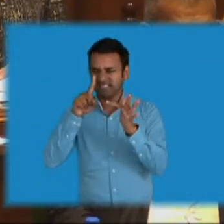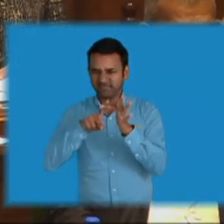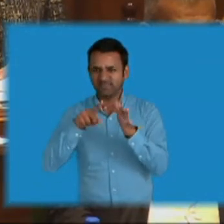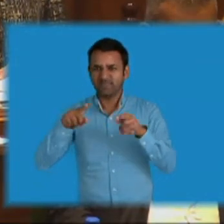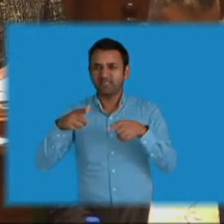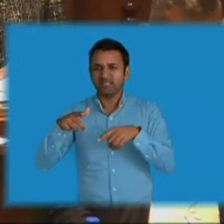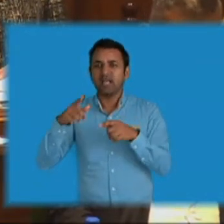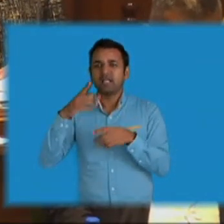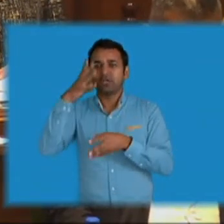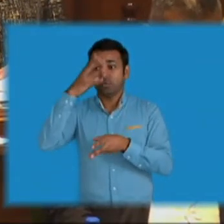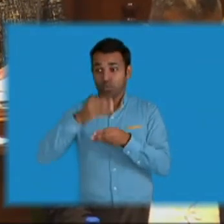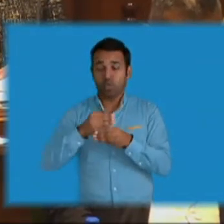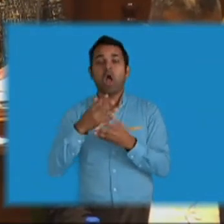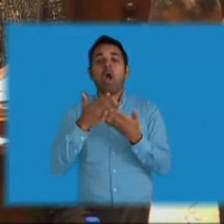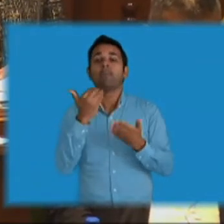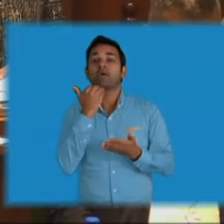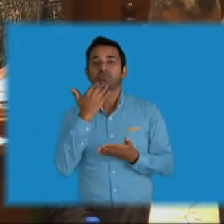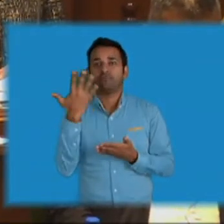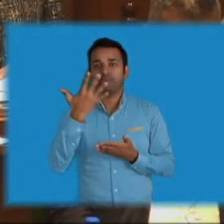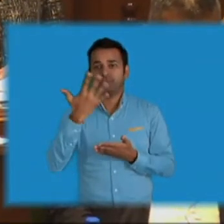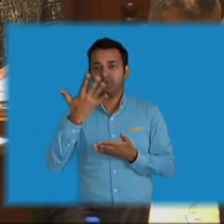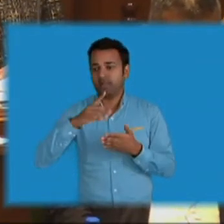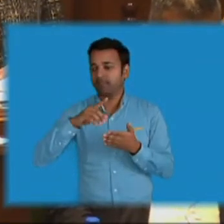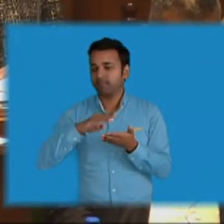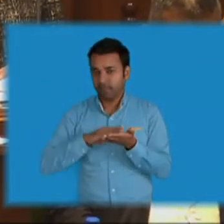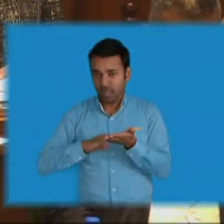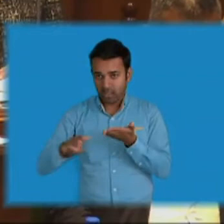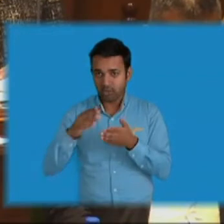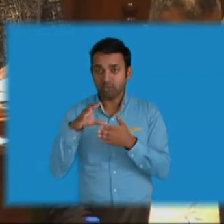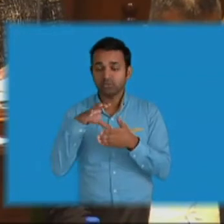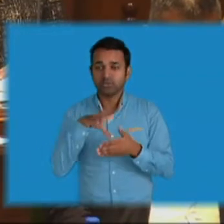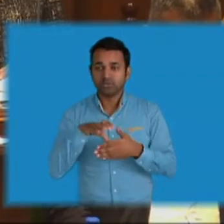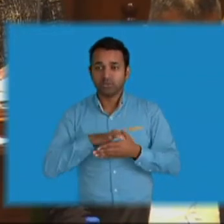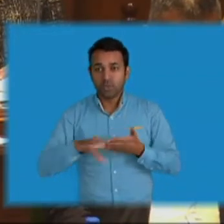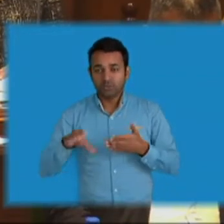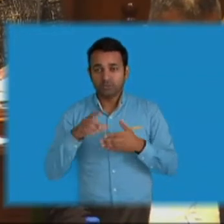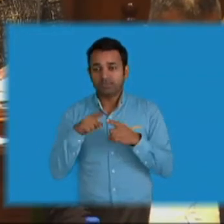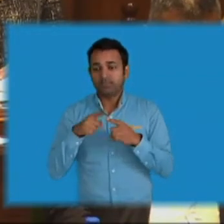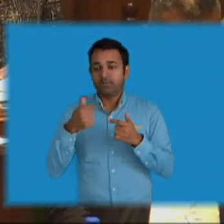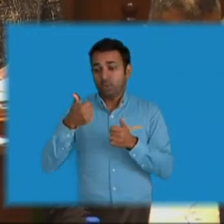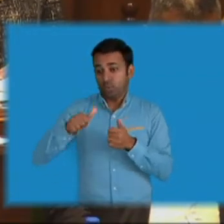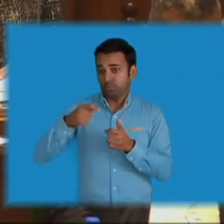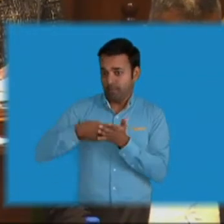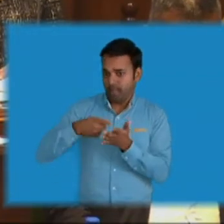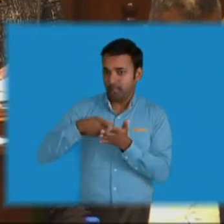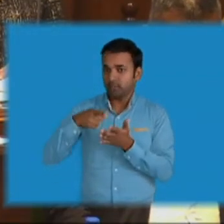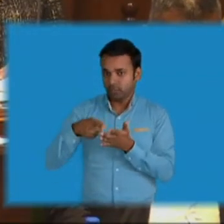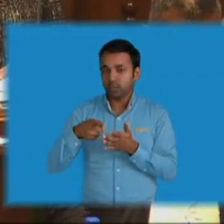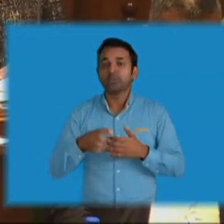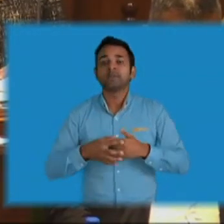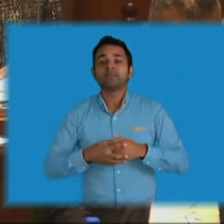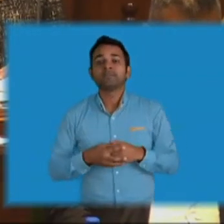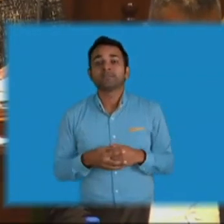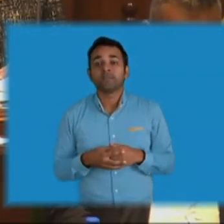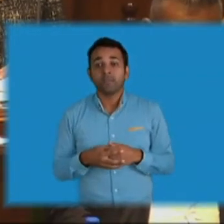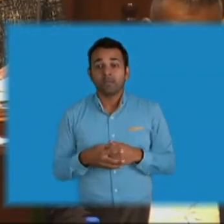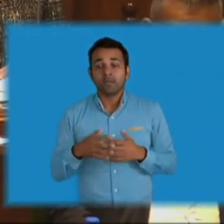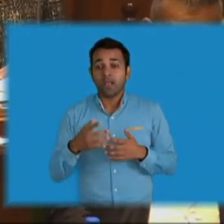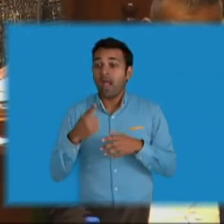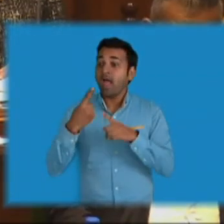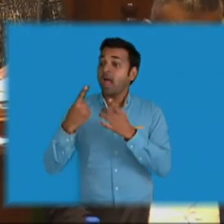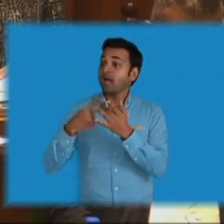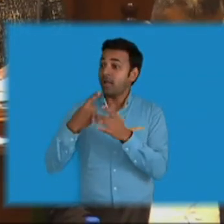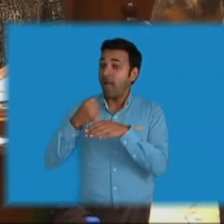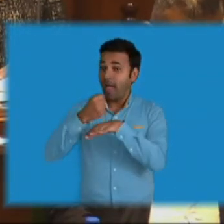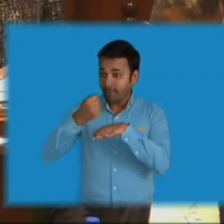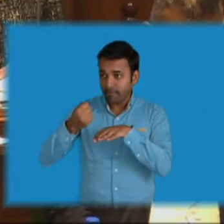million. Institutionally, all nursery production and replanting activities are contracted out to the forest-based companies that belong